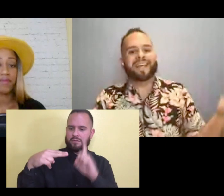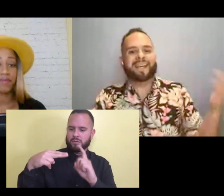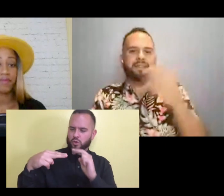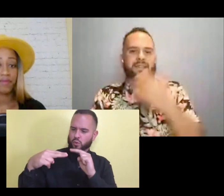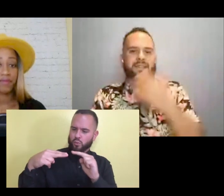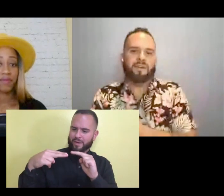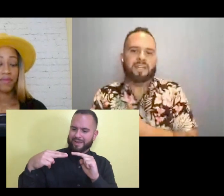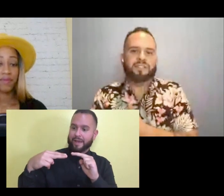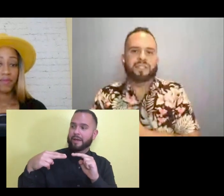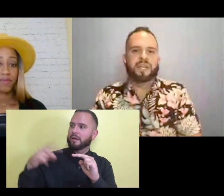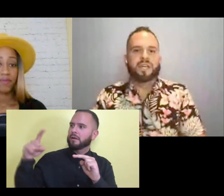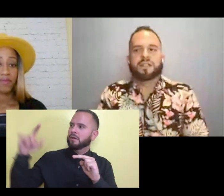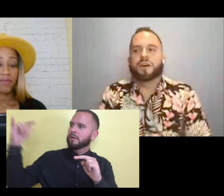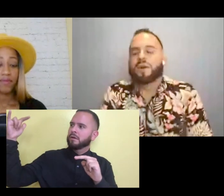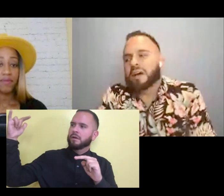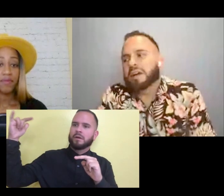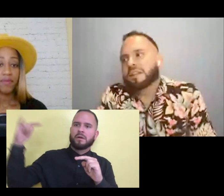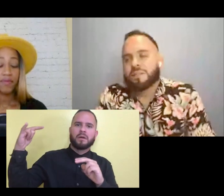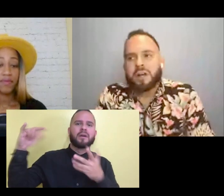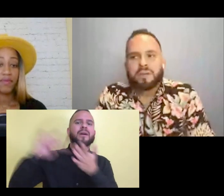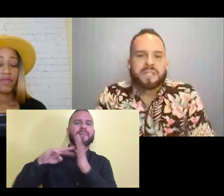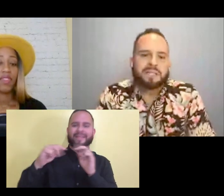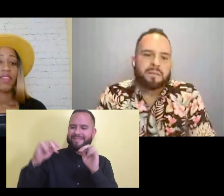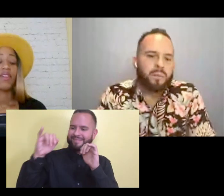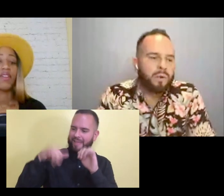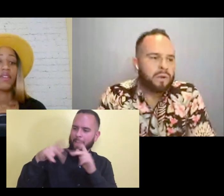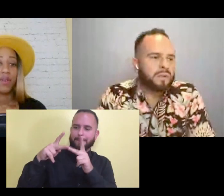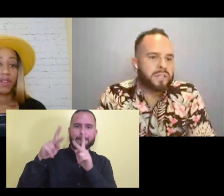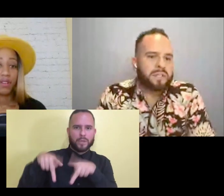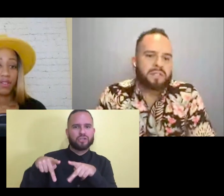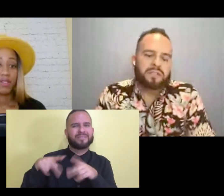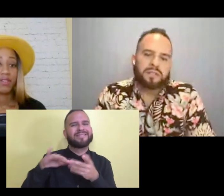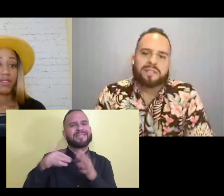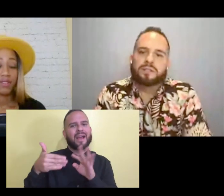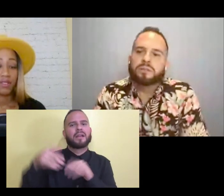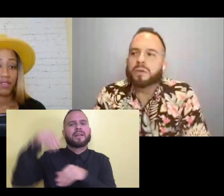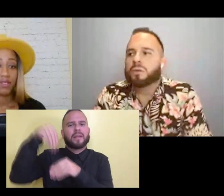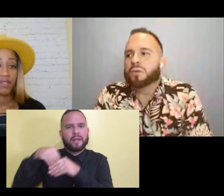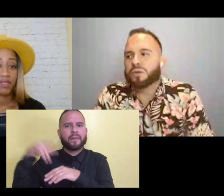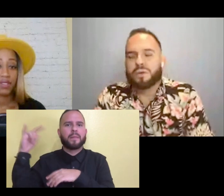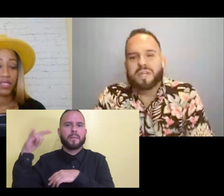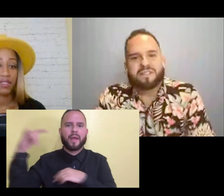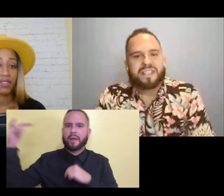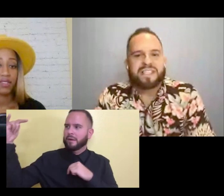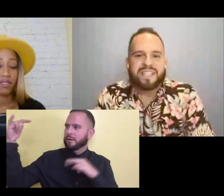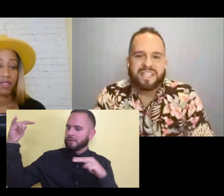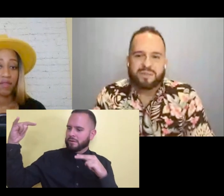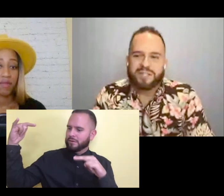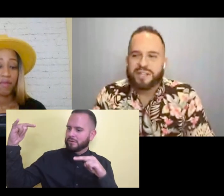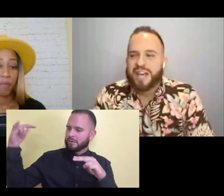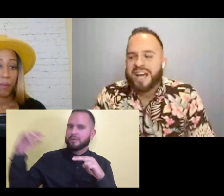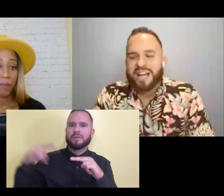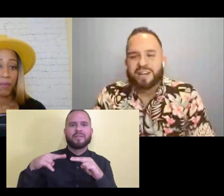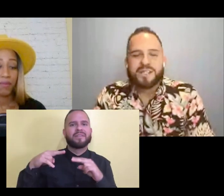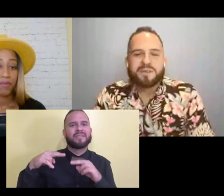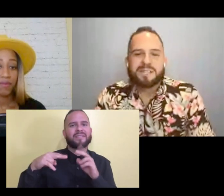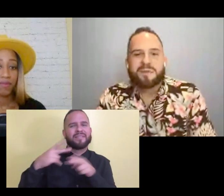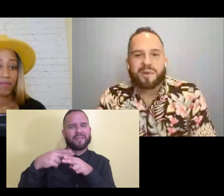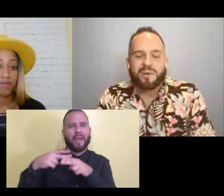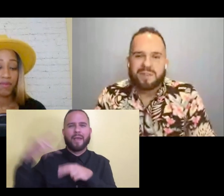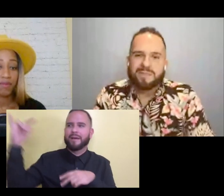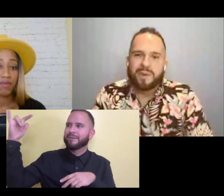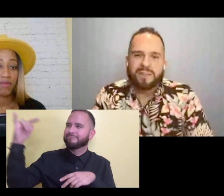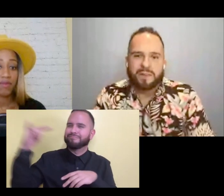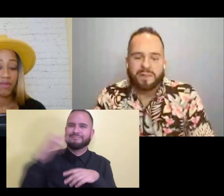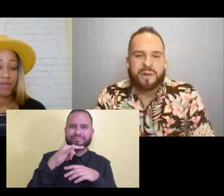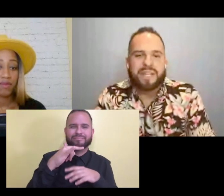the plane that crashed. So a lot of these Oh, monuments and wow. memorials, and there's just these super cool stories of these cities, which is, sometimes people